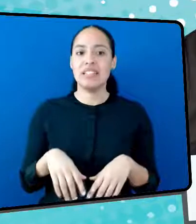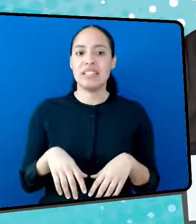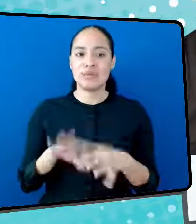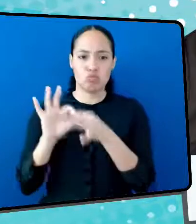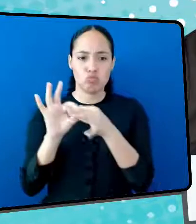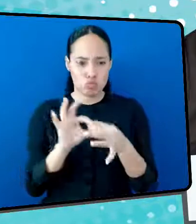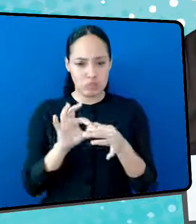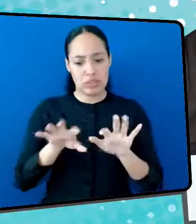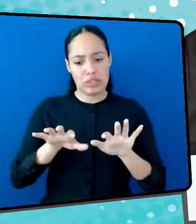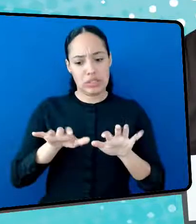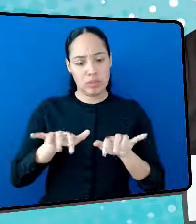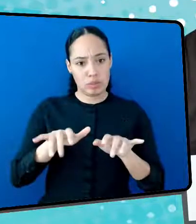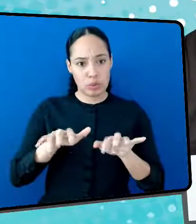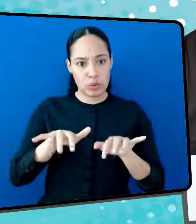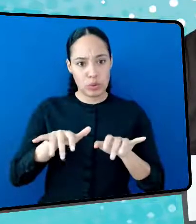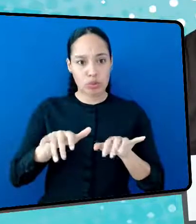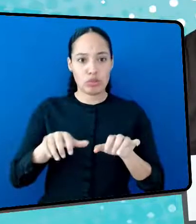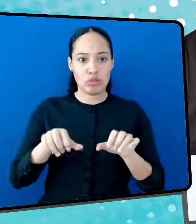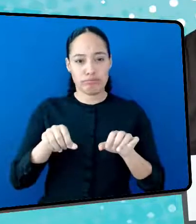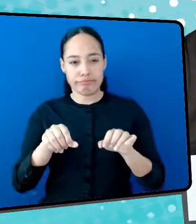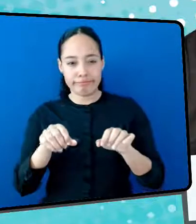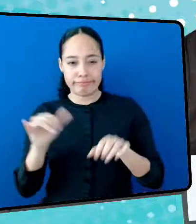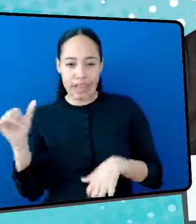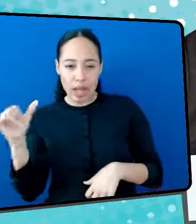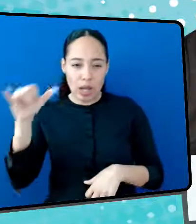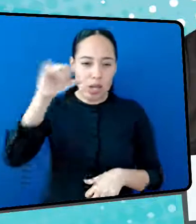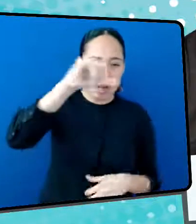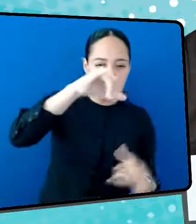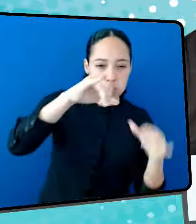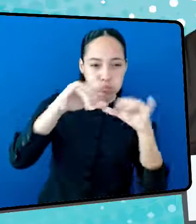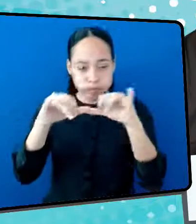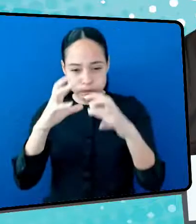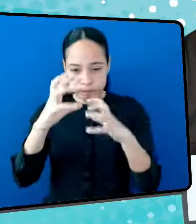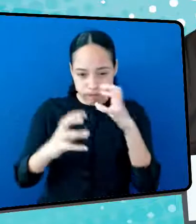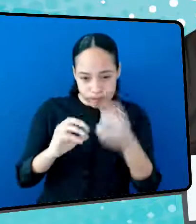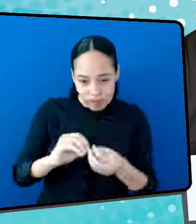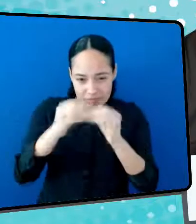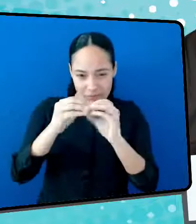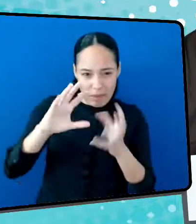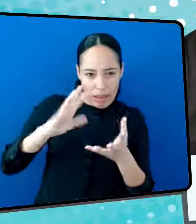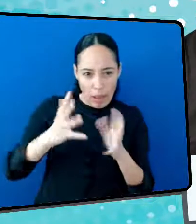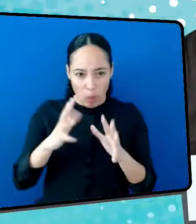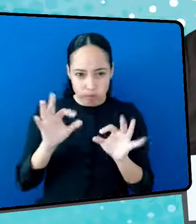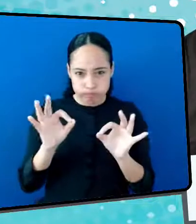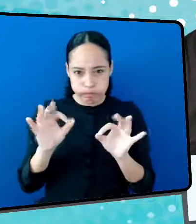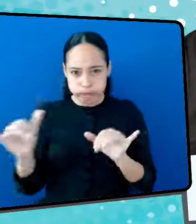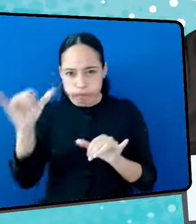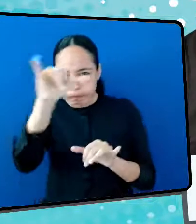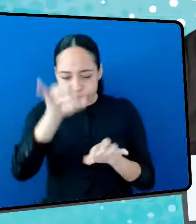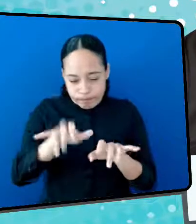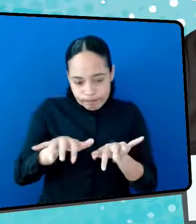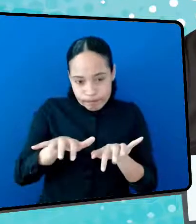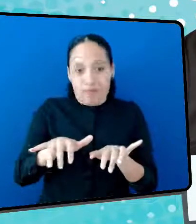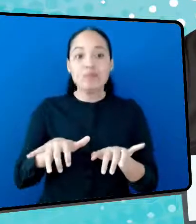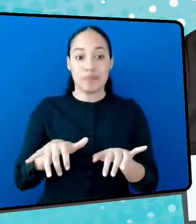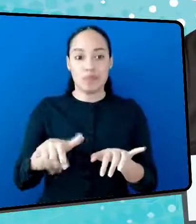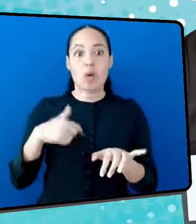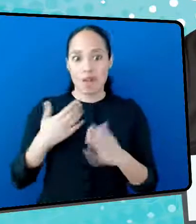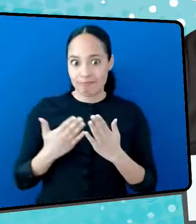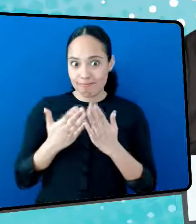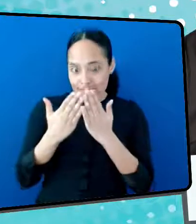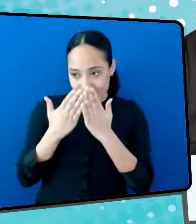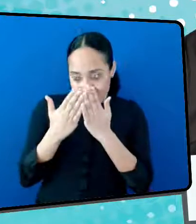aerodynamics, computational fluid dynamics. So that was interesting. And then I sort of just kind of carried on doing the research. So I kept on at the university as a